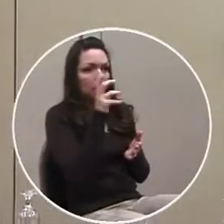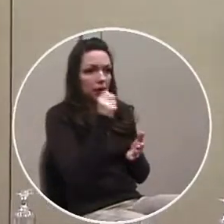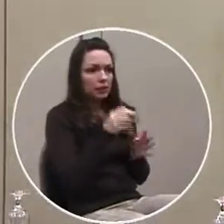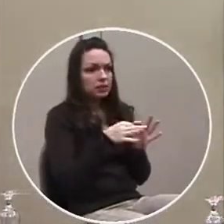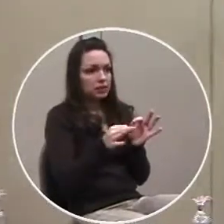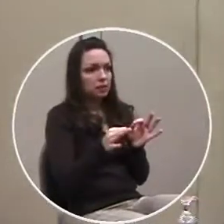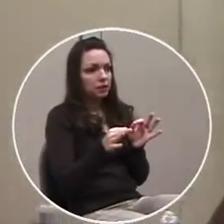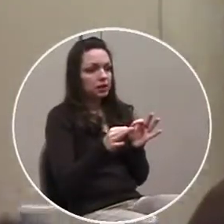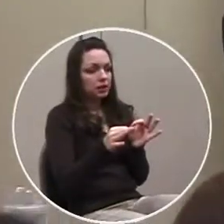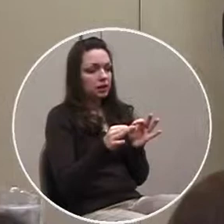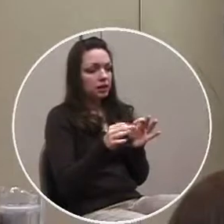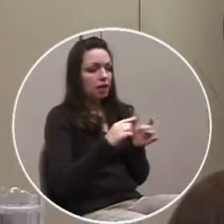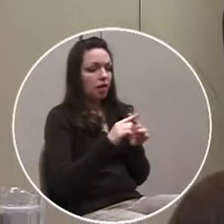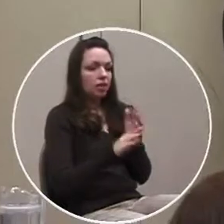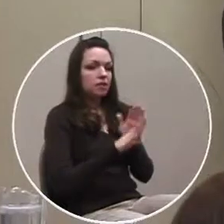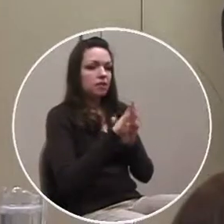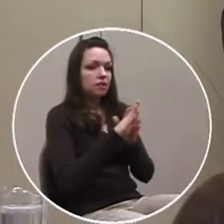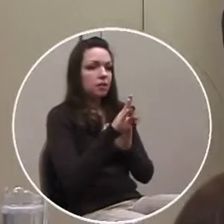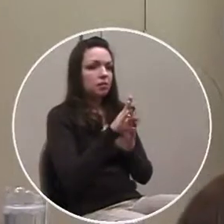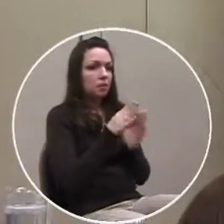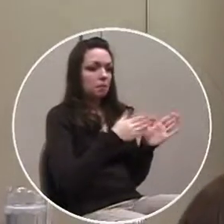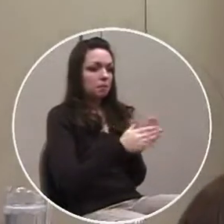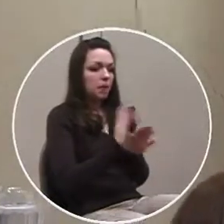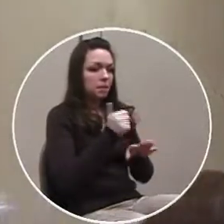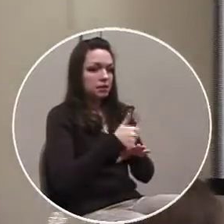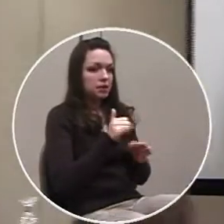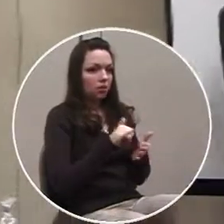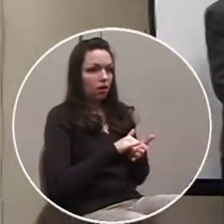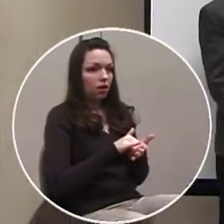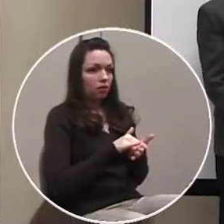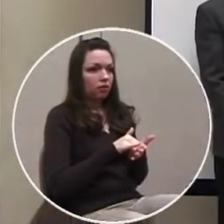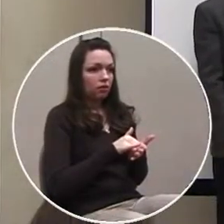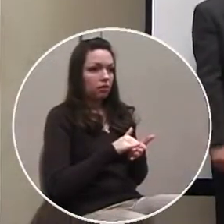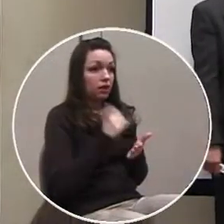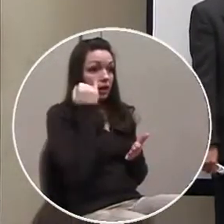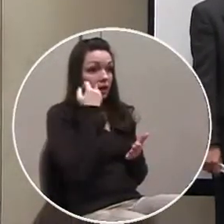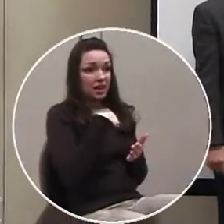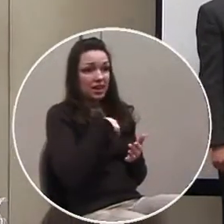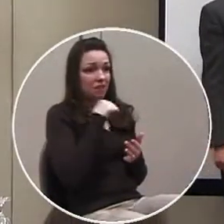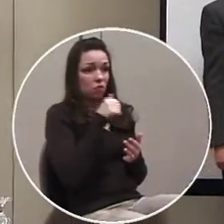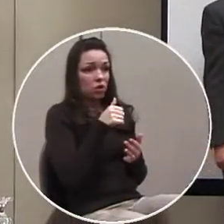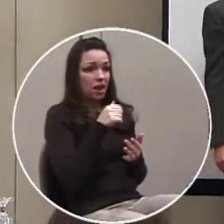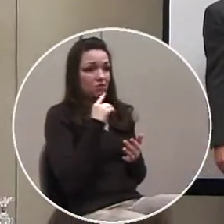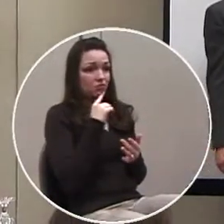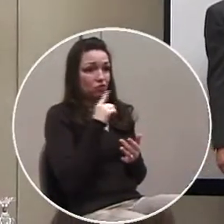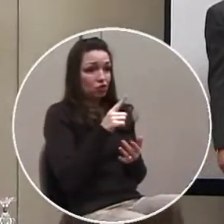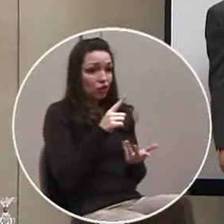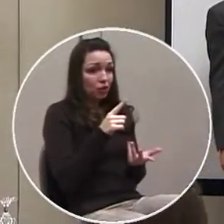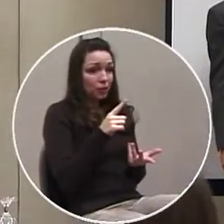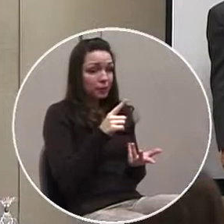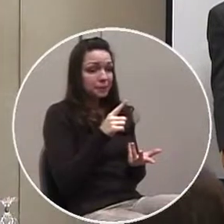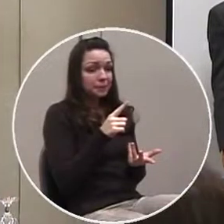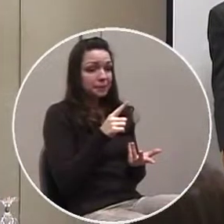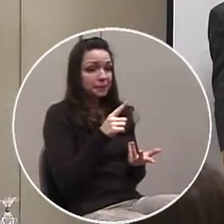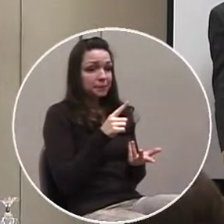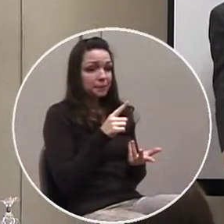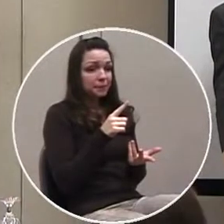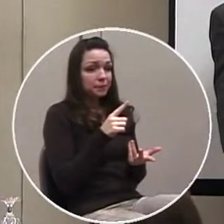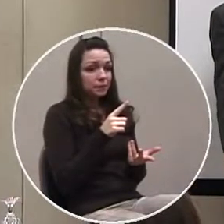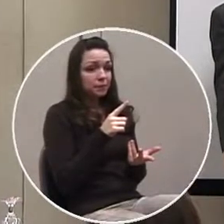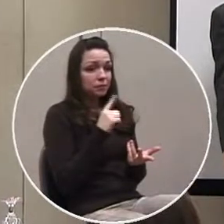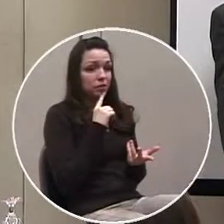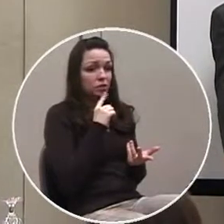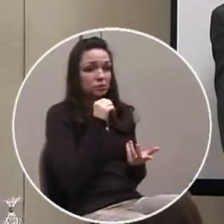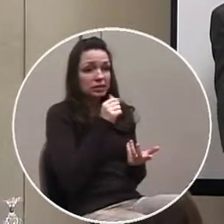statement and develop a plan based on that. If we're not absolutely certain that our hypothesis